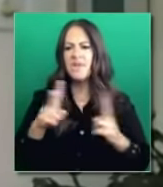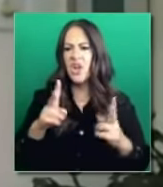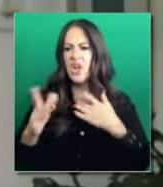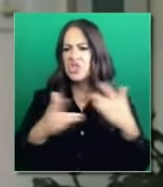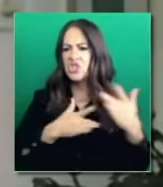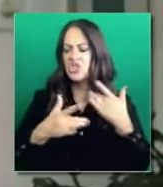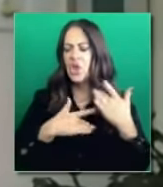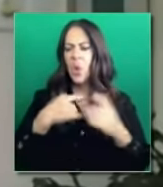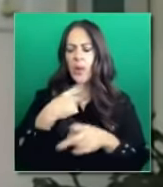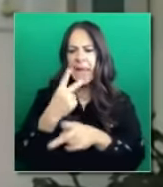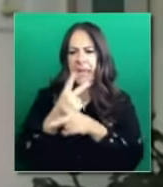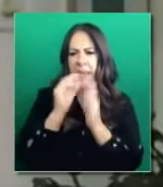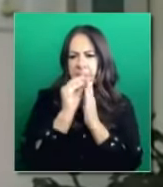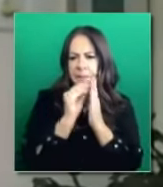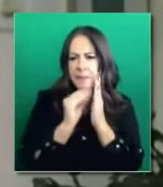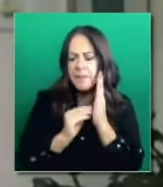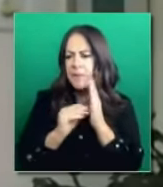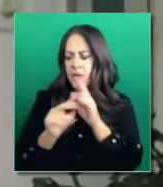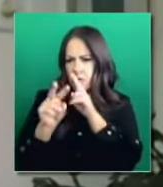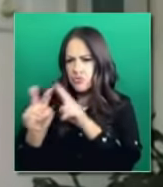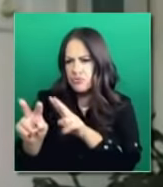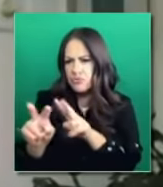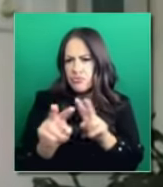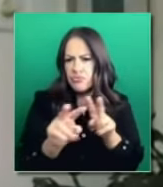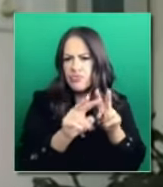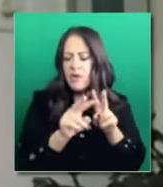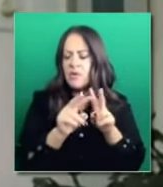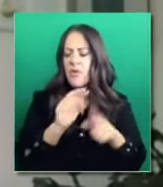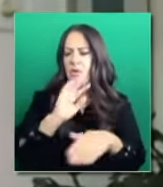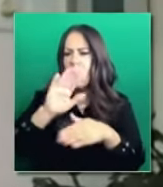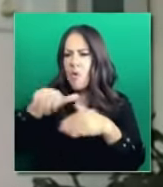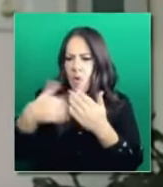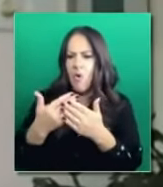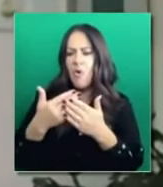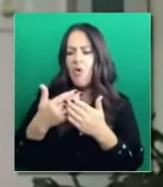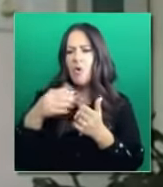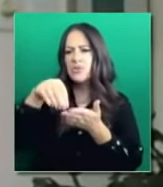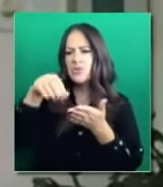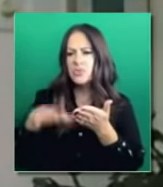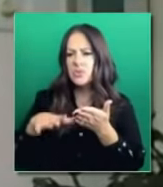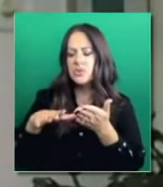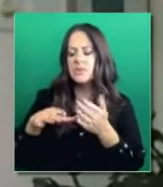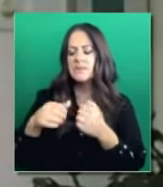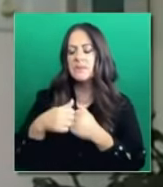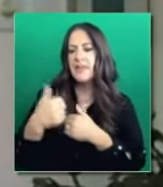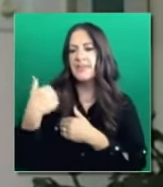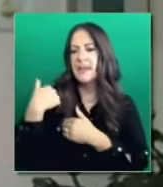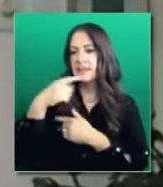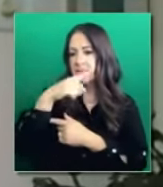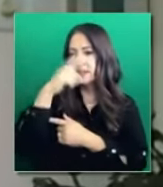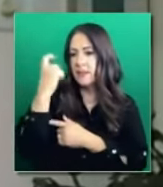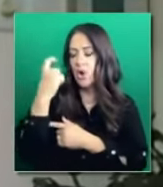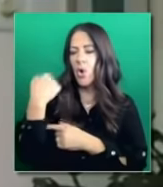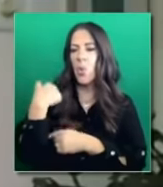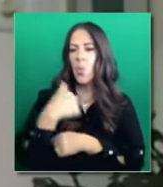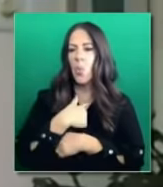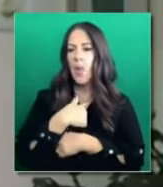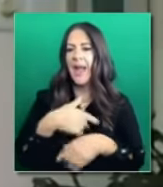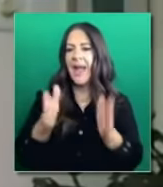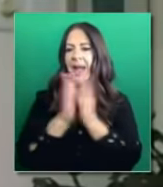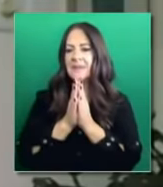learning and supporting learning all along. Among the things that we did last summer was require a continuity of